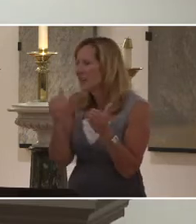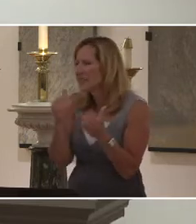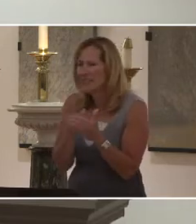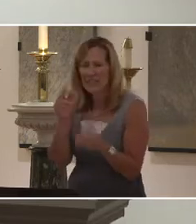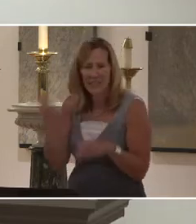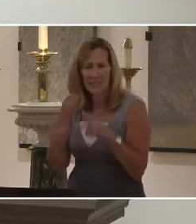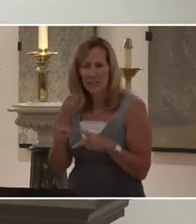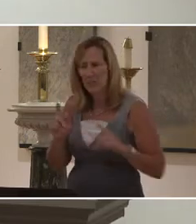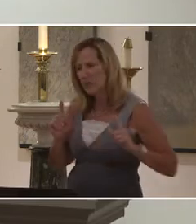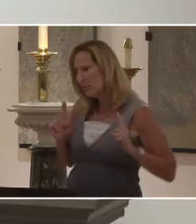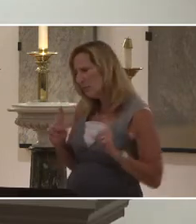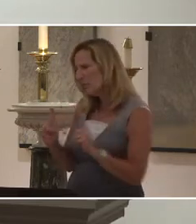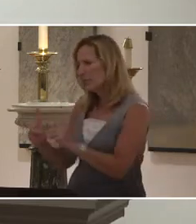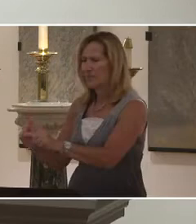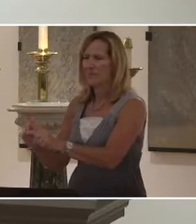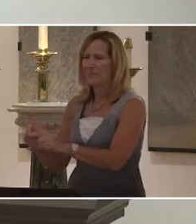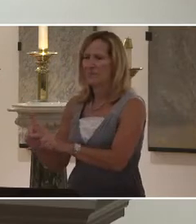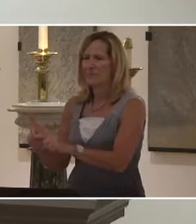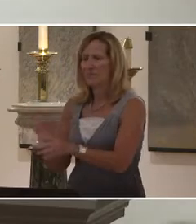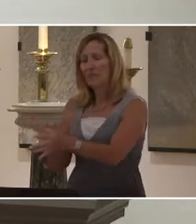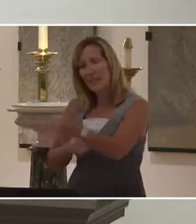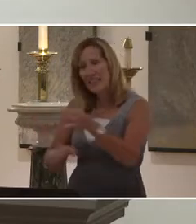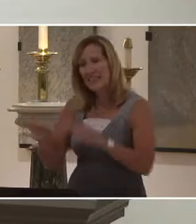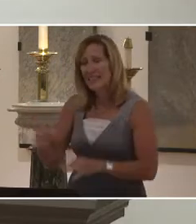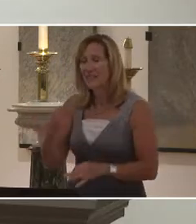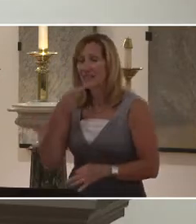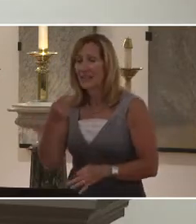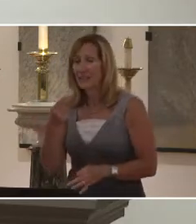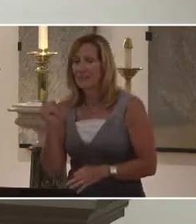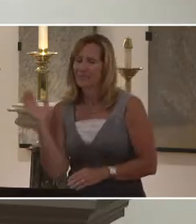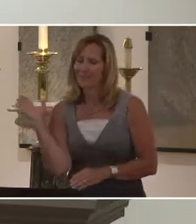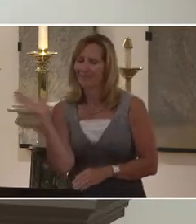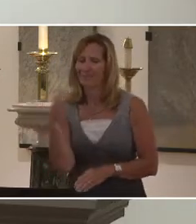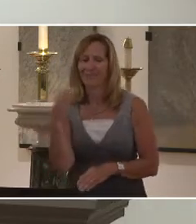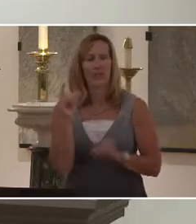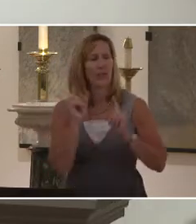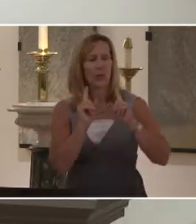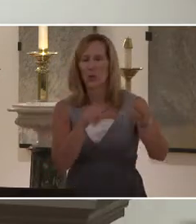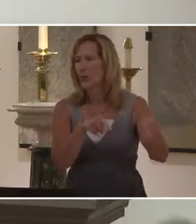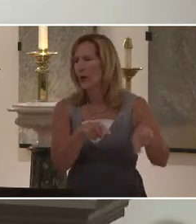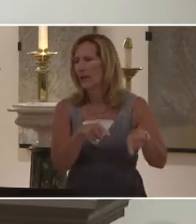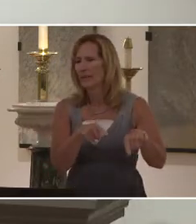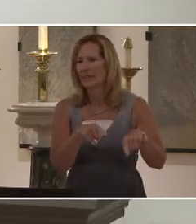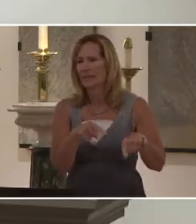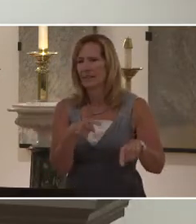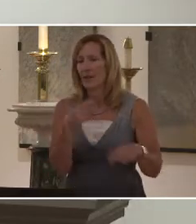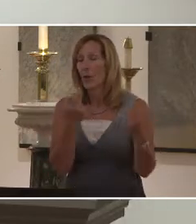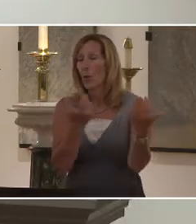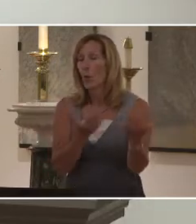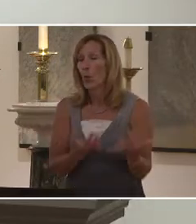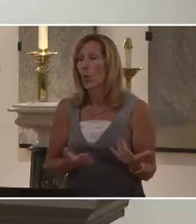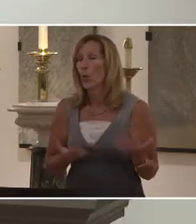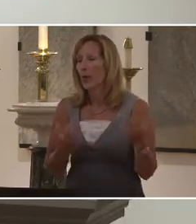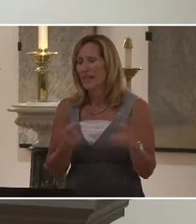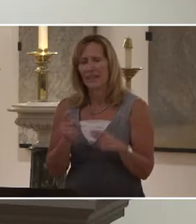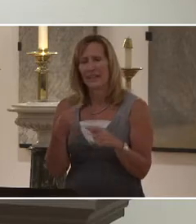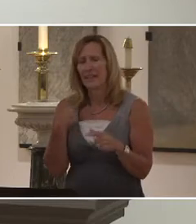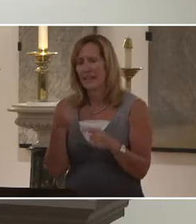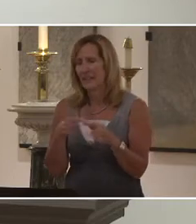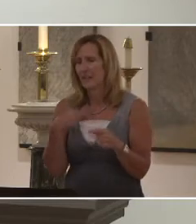people. And instead of telling them to go away, wait until he was ready,